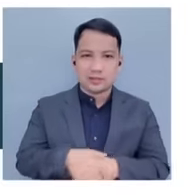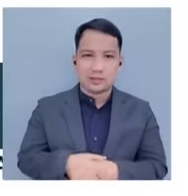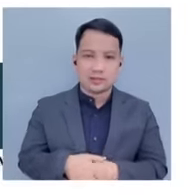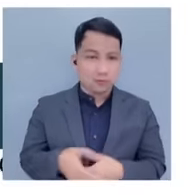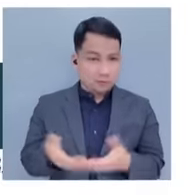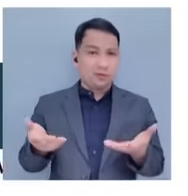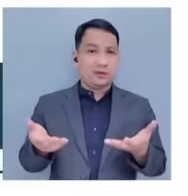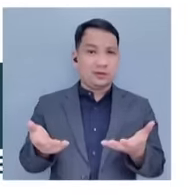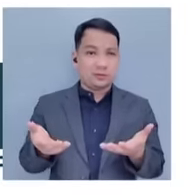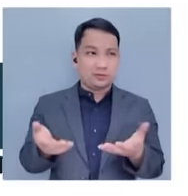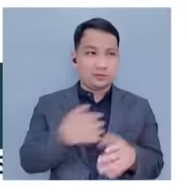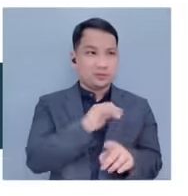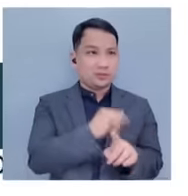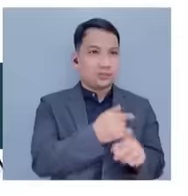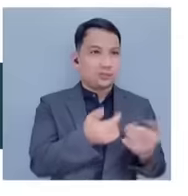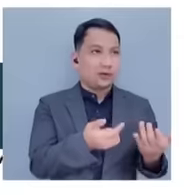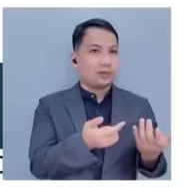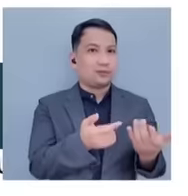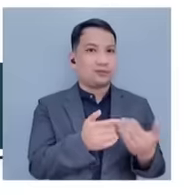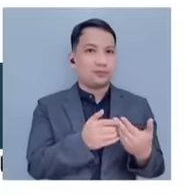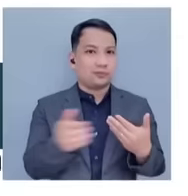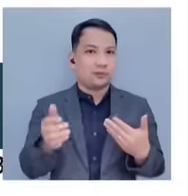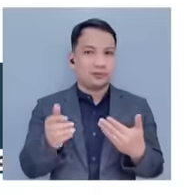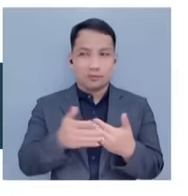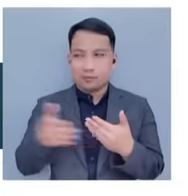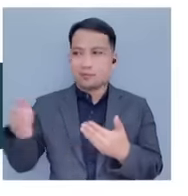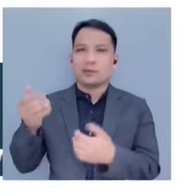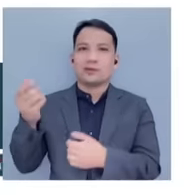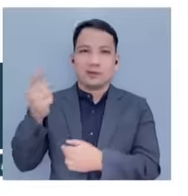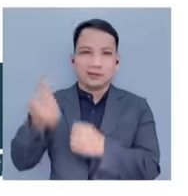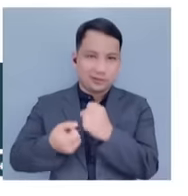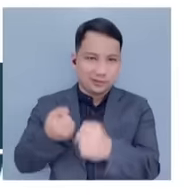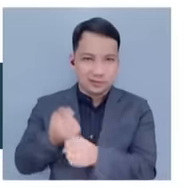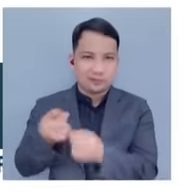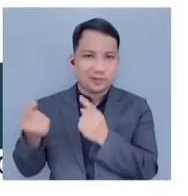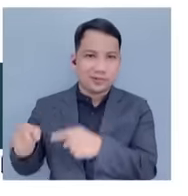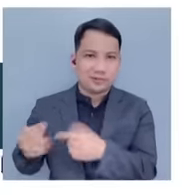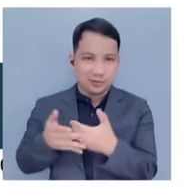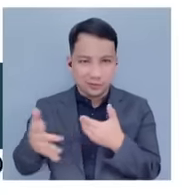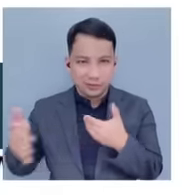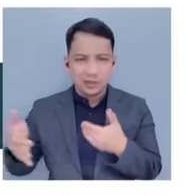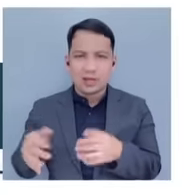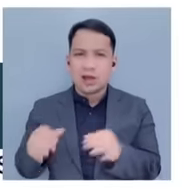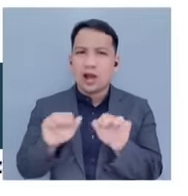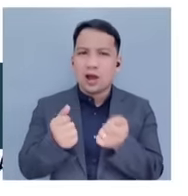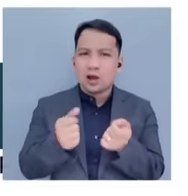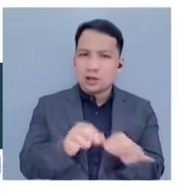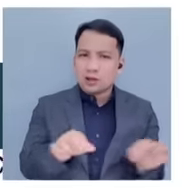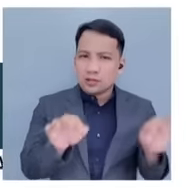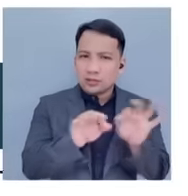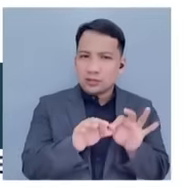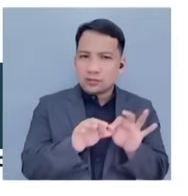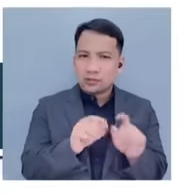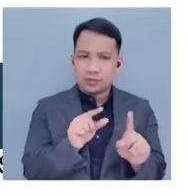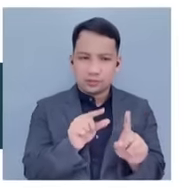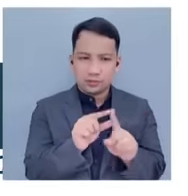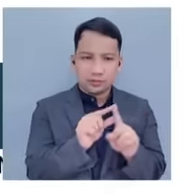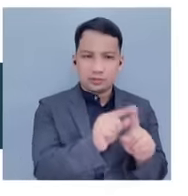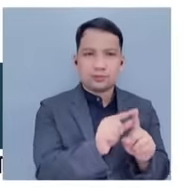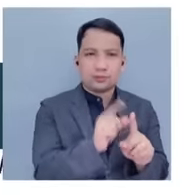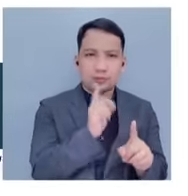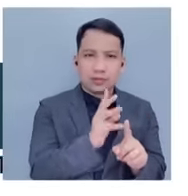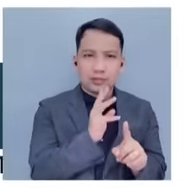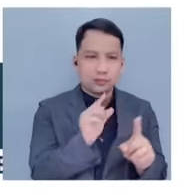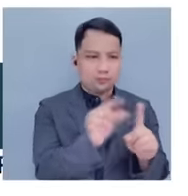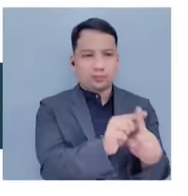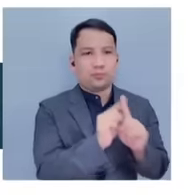January? We've got a whole year to go. How significant, the verbal attacks that happened over the weekend, that